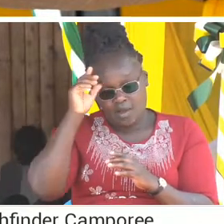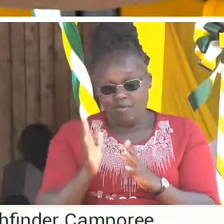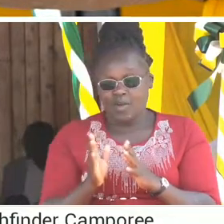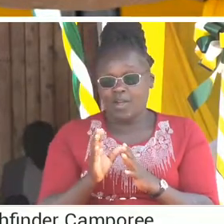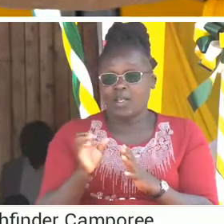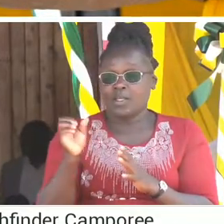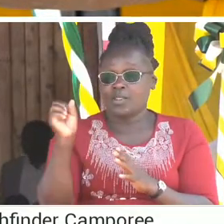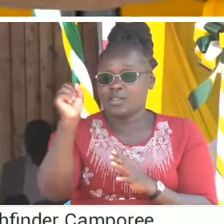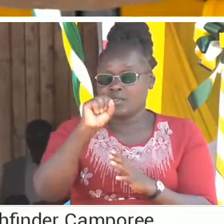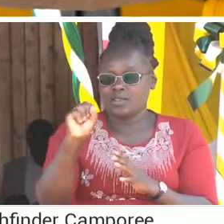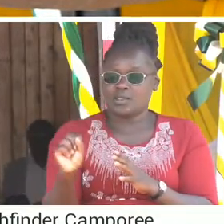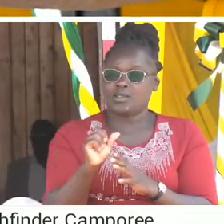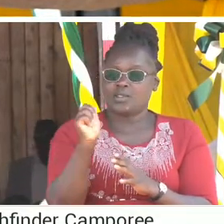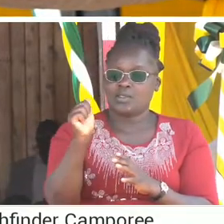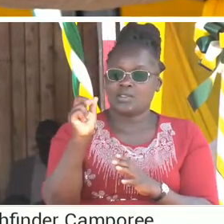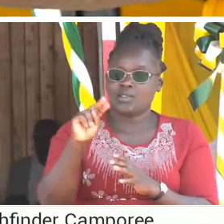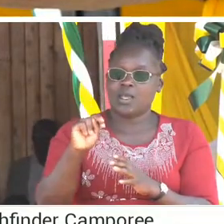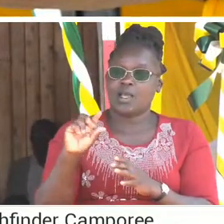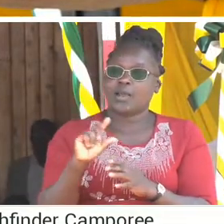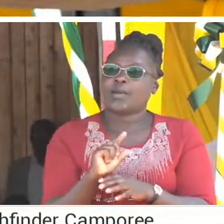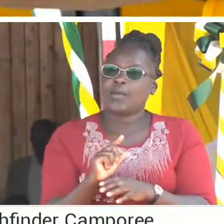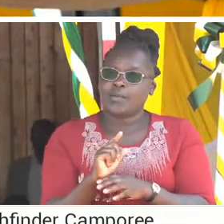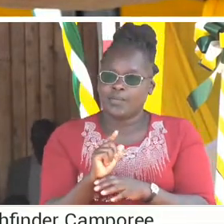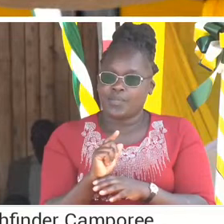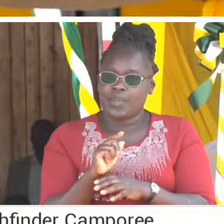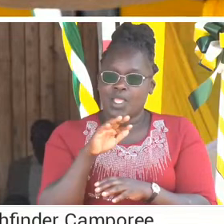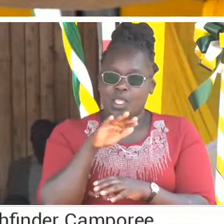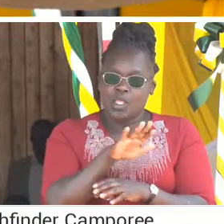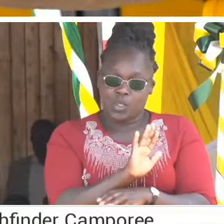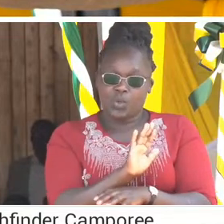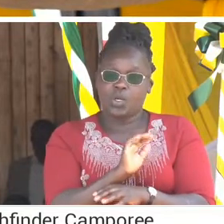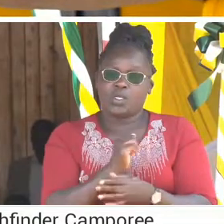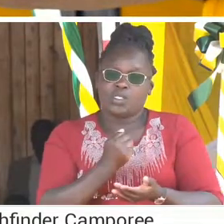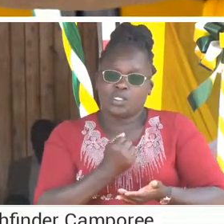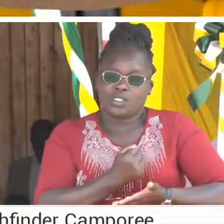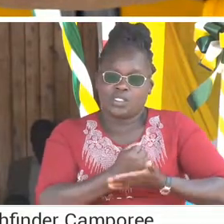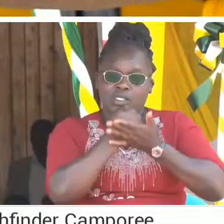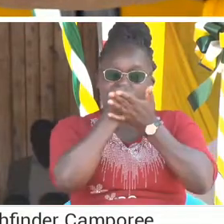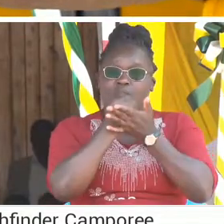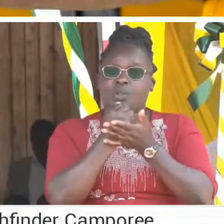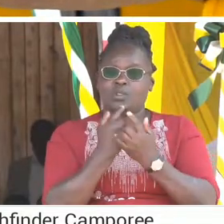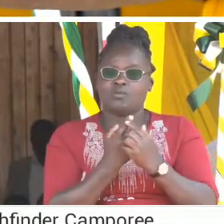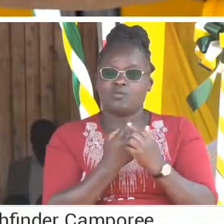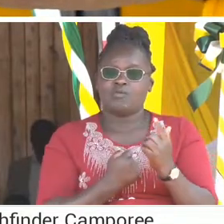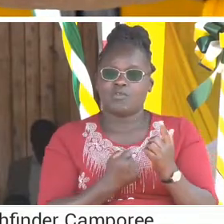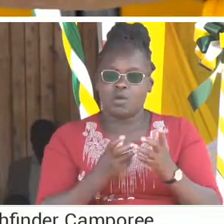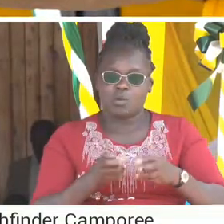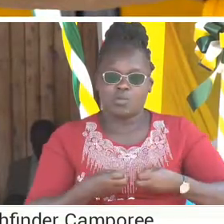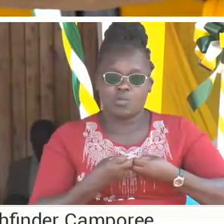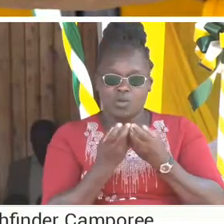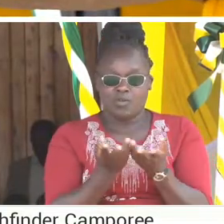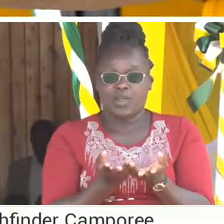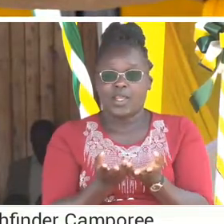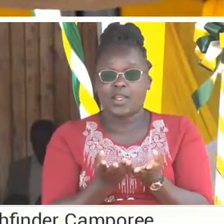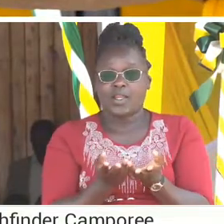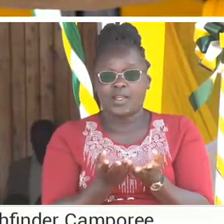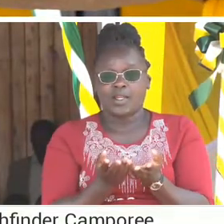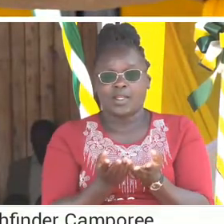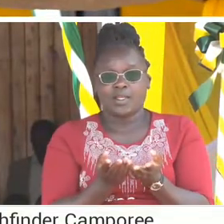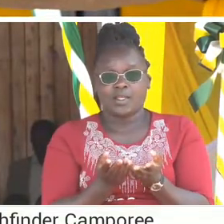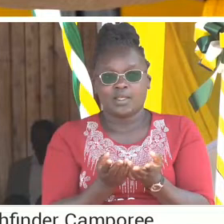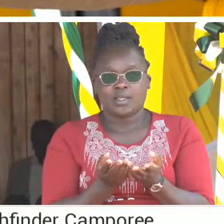Your unwavering support from providing the magnificent